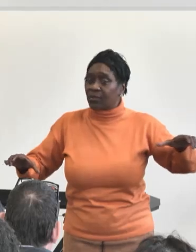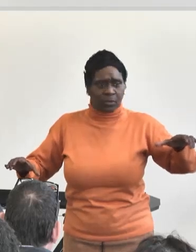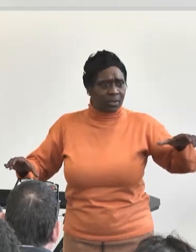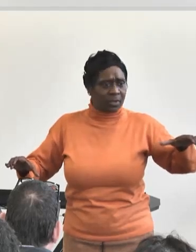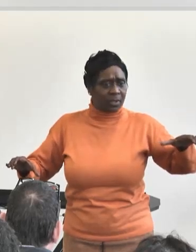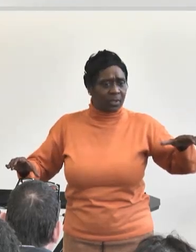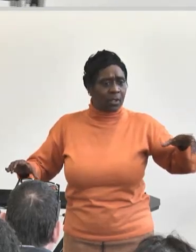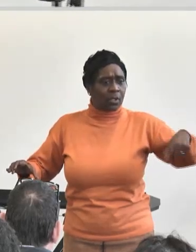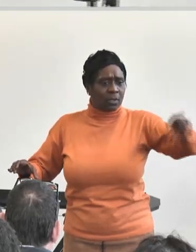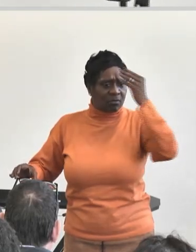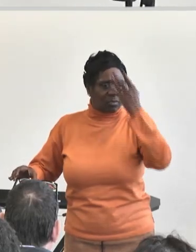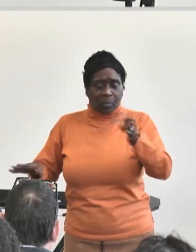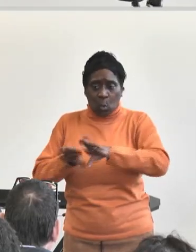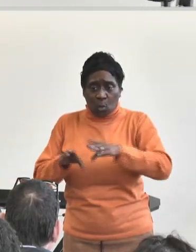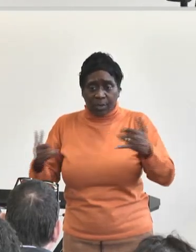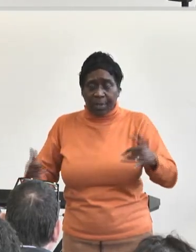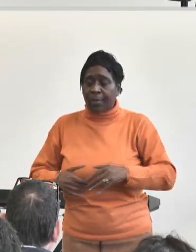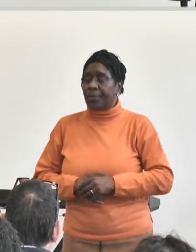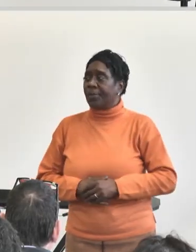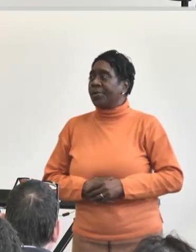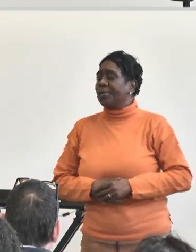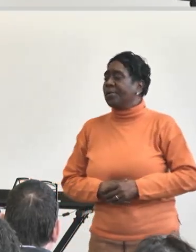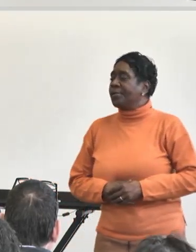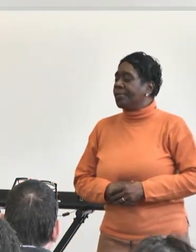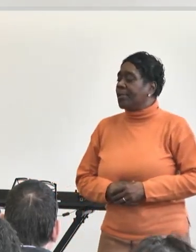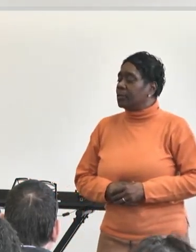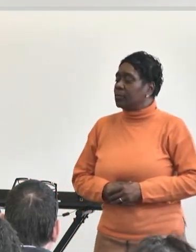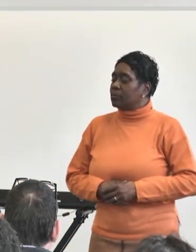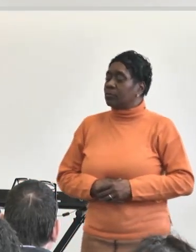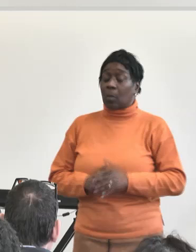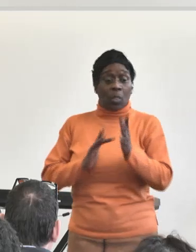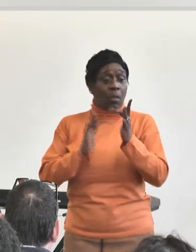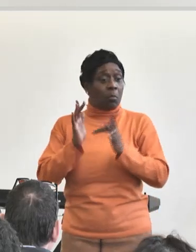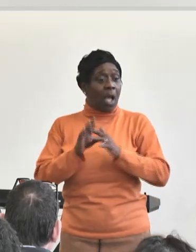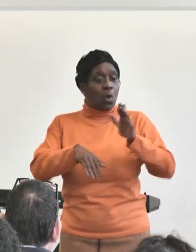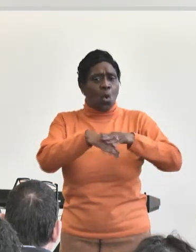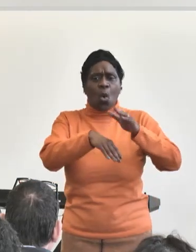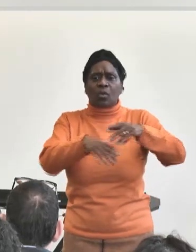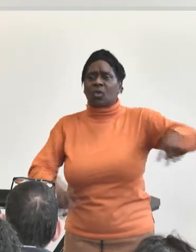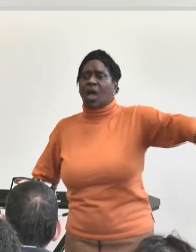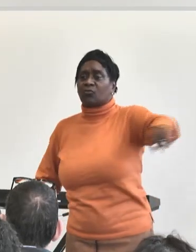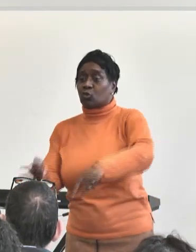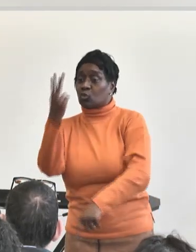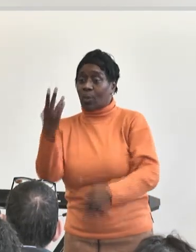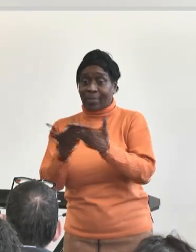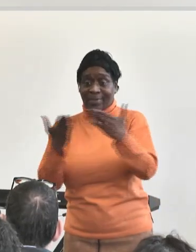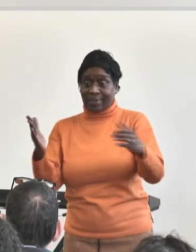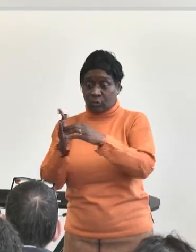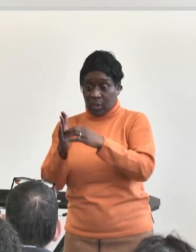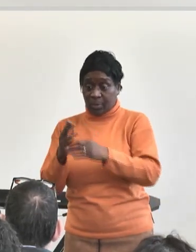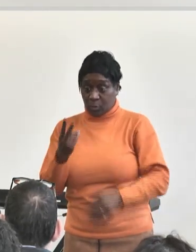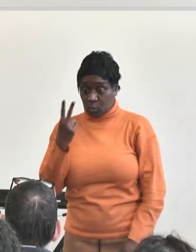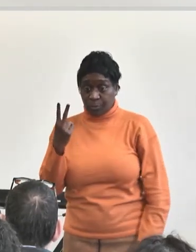want to say in closing is this. Lo que quiero decir para concluir. The Bible calls us to two things in this chapter. La Biblia nos